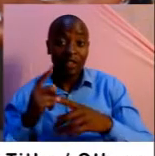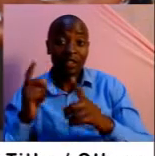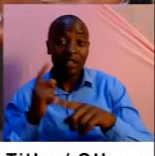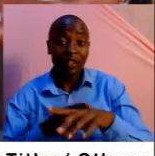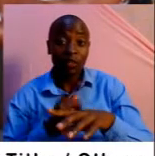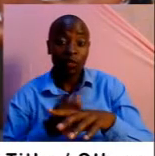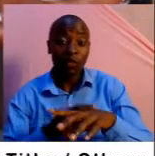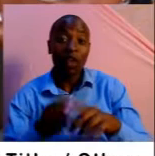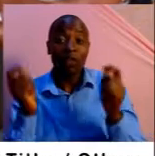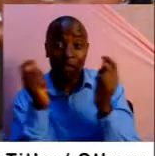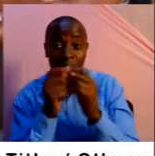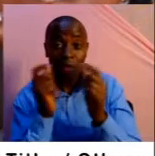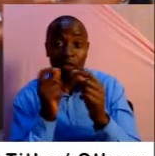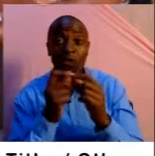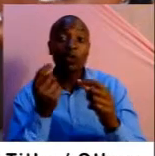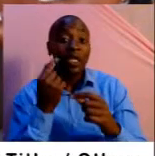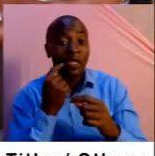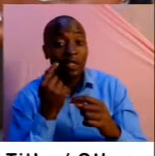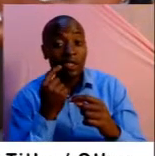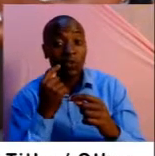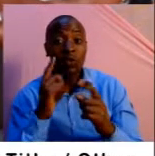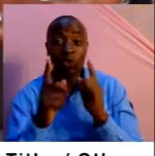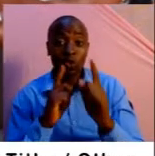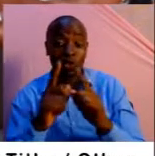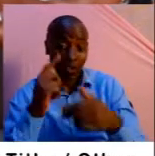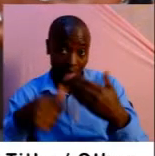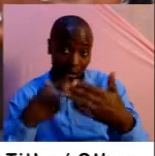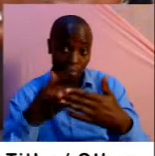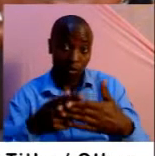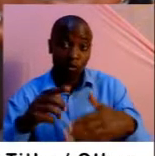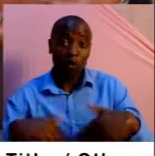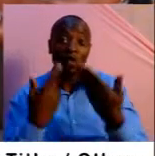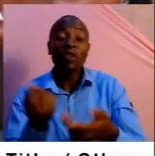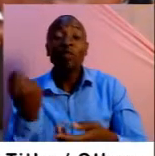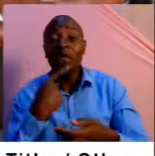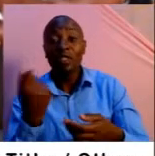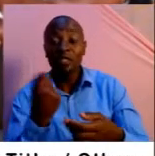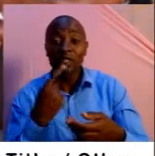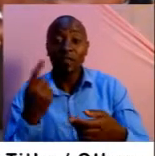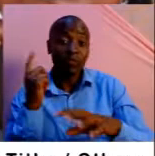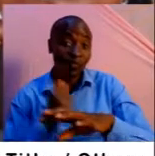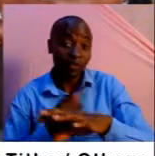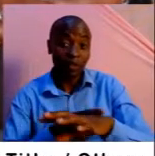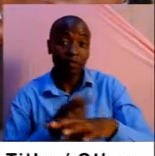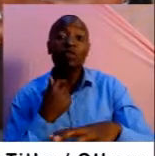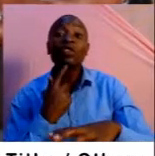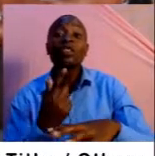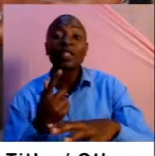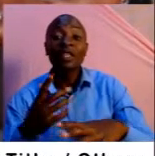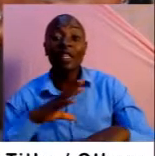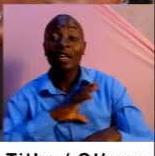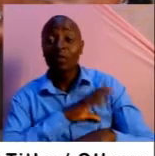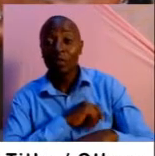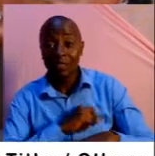pain. You know, that's what you're talking about. Yeah? While you can give them a painkiller, but not telling them to endure, it is a challenge. So what